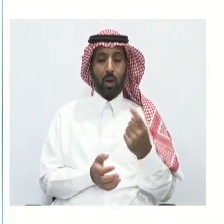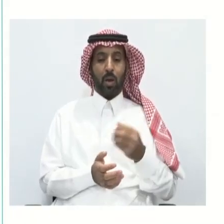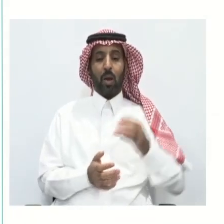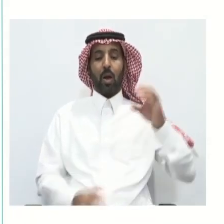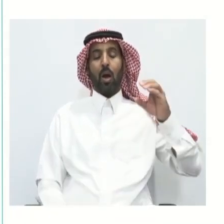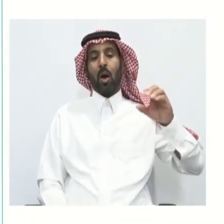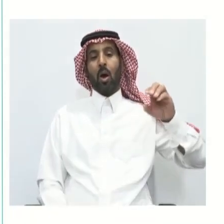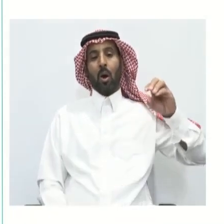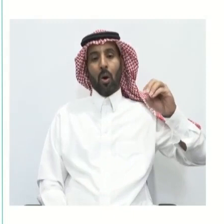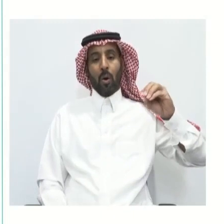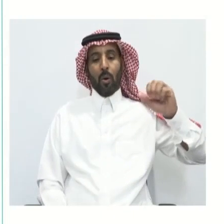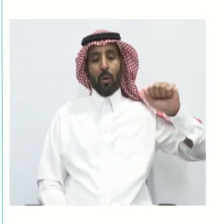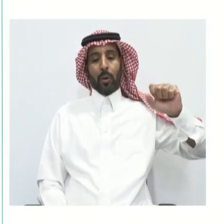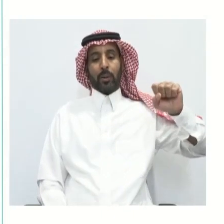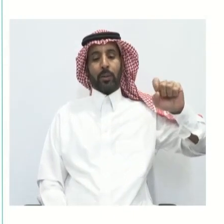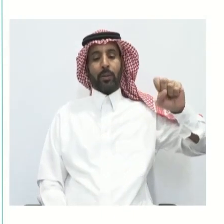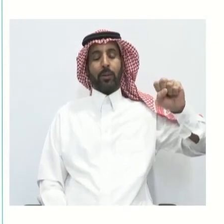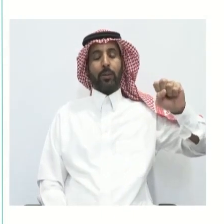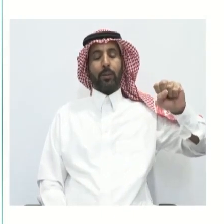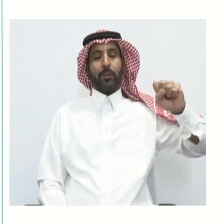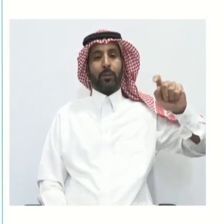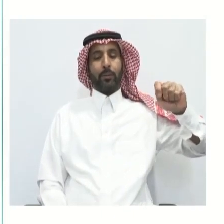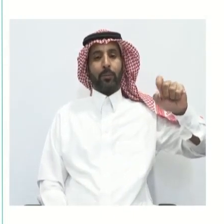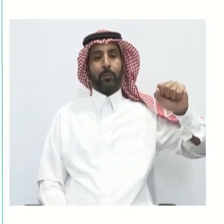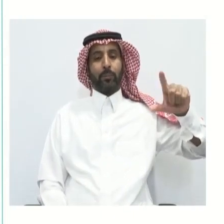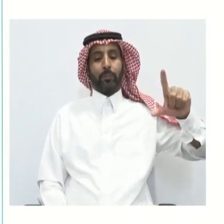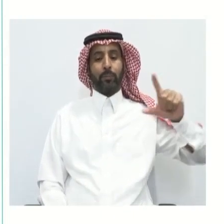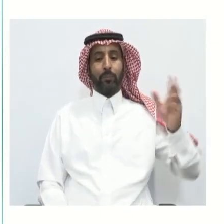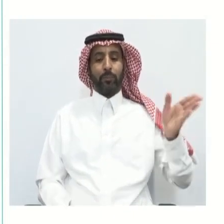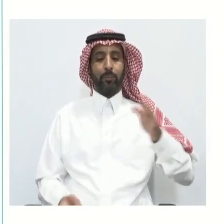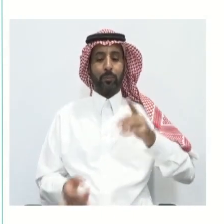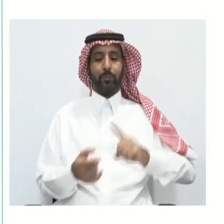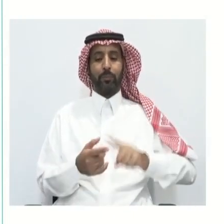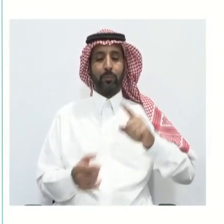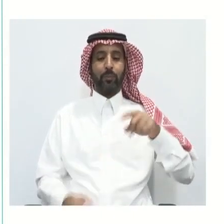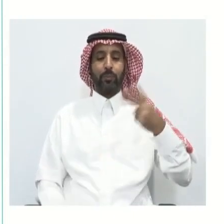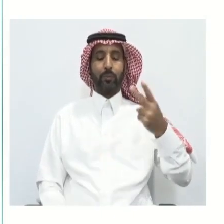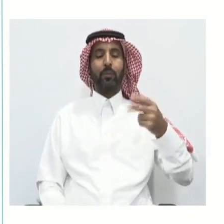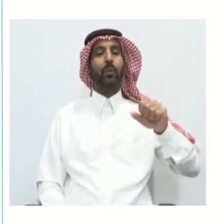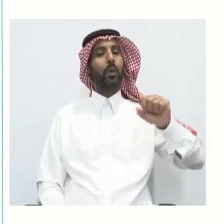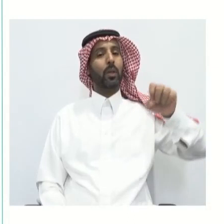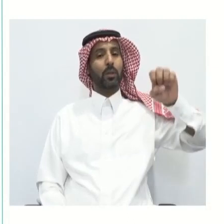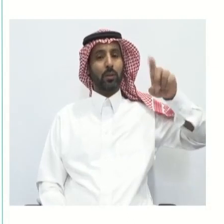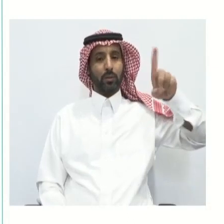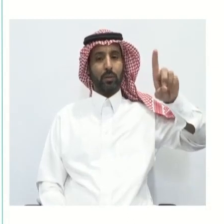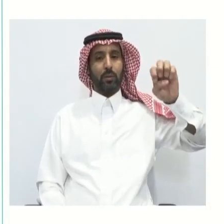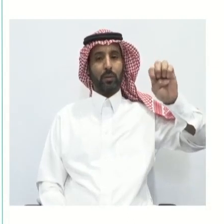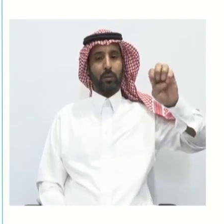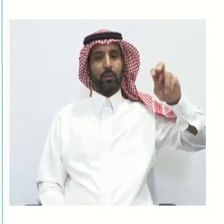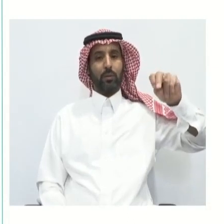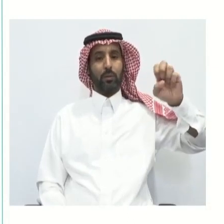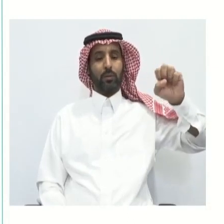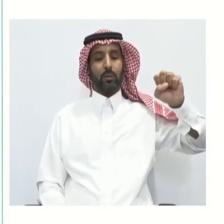Very good. It has a dense population. It means too many people there. Dense population of 1.6